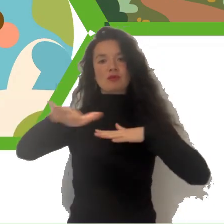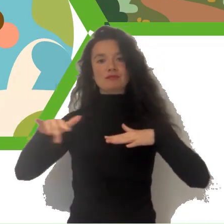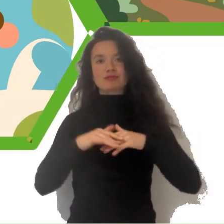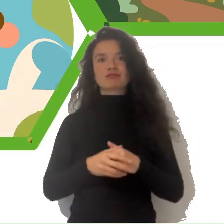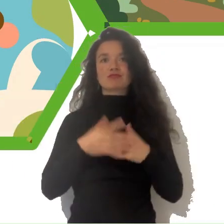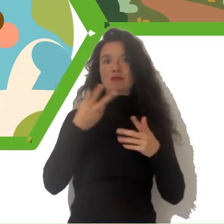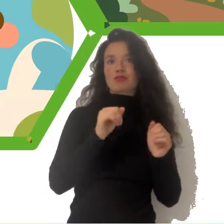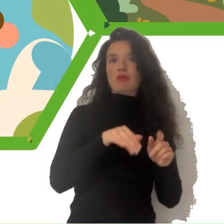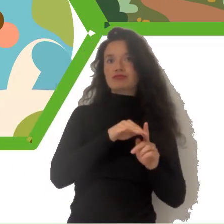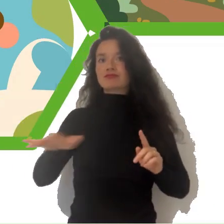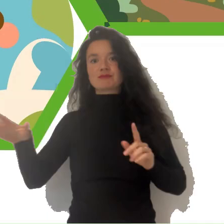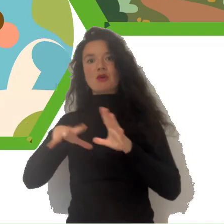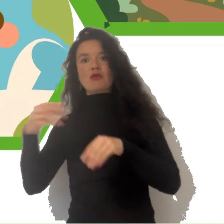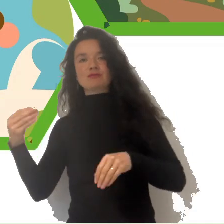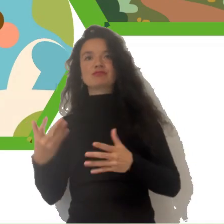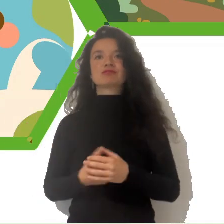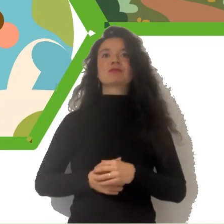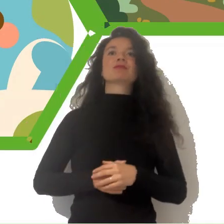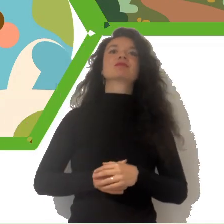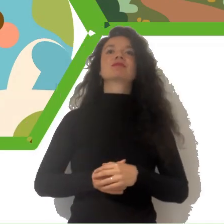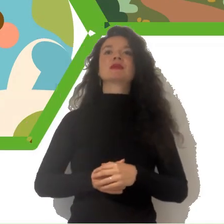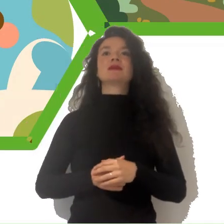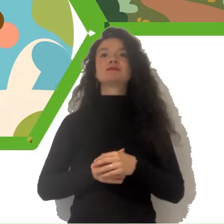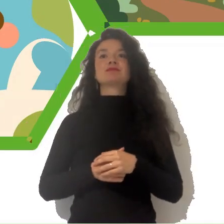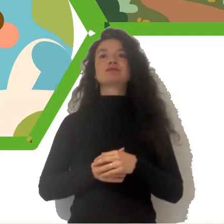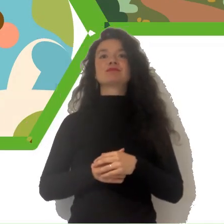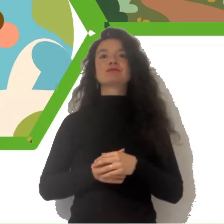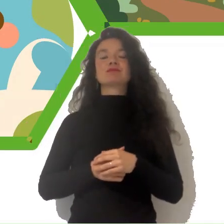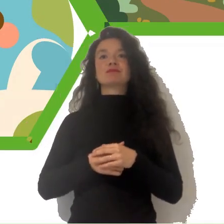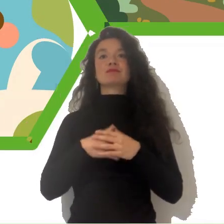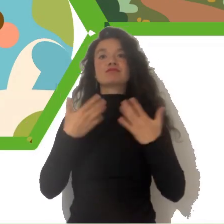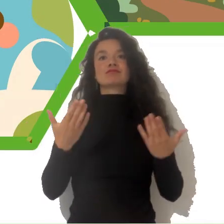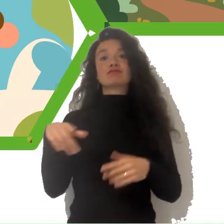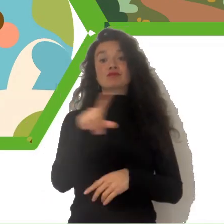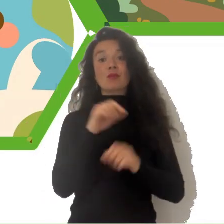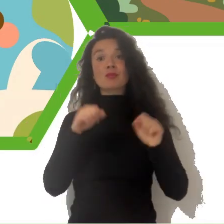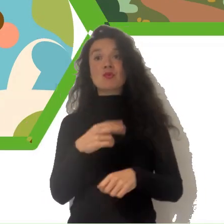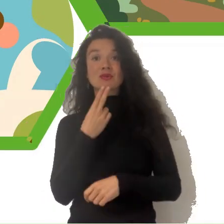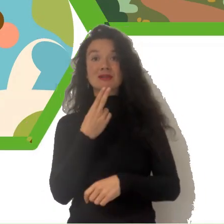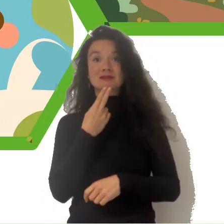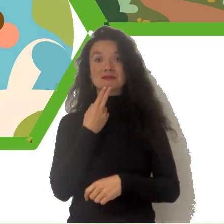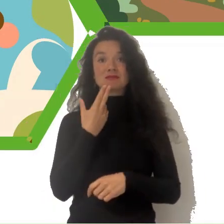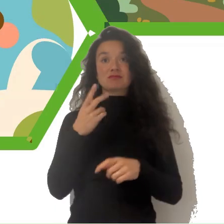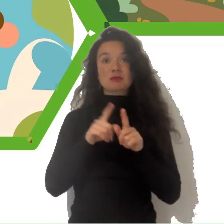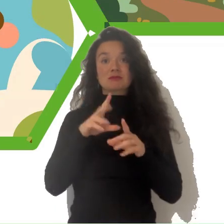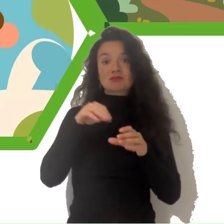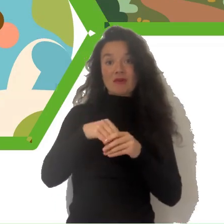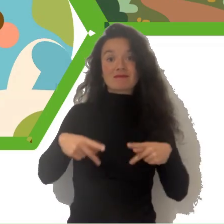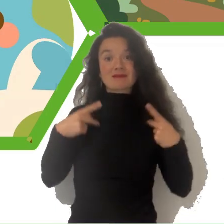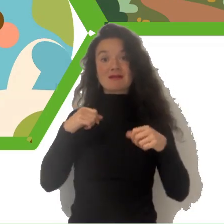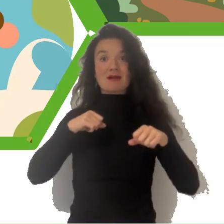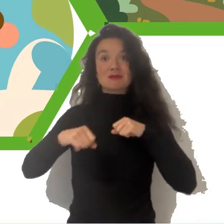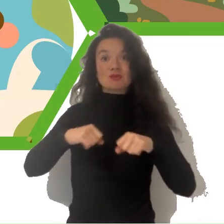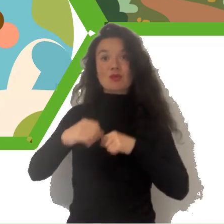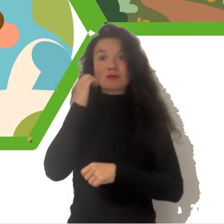can choose to turn off the lights or unplug chargers. You can carry a reusable bag instead of using